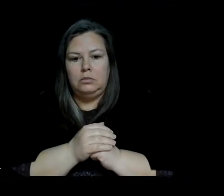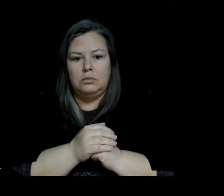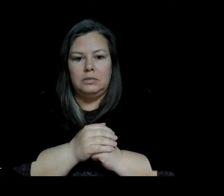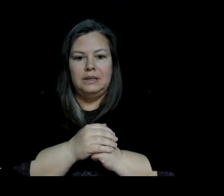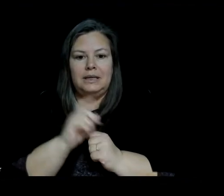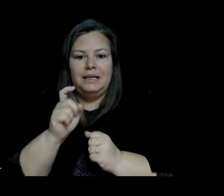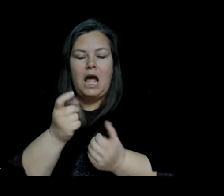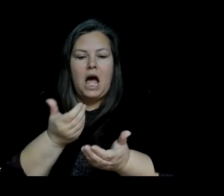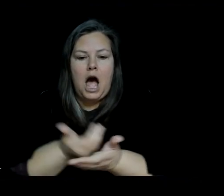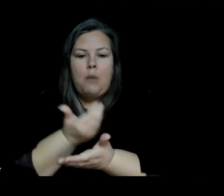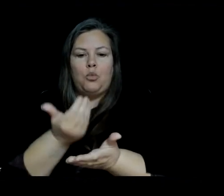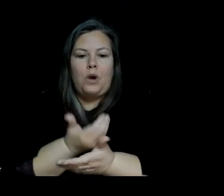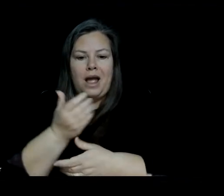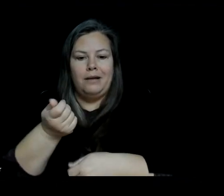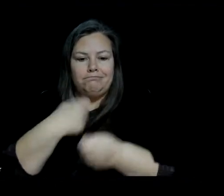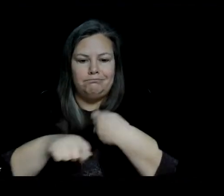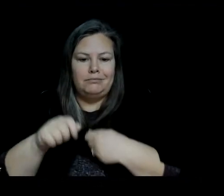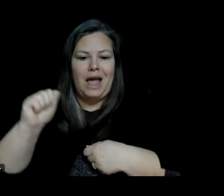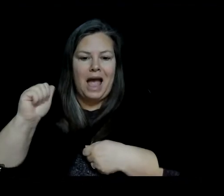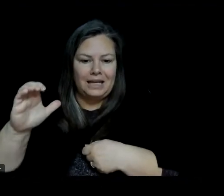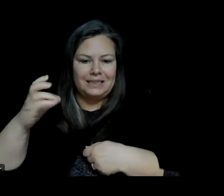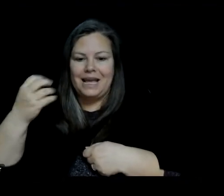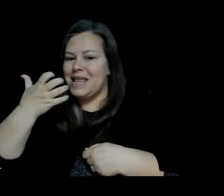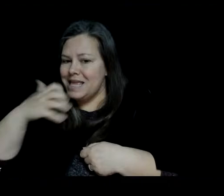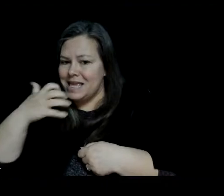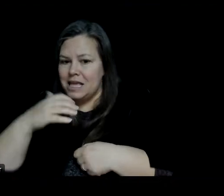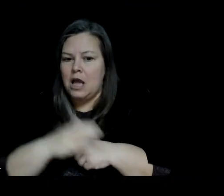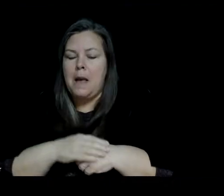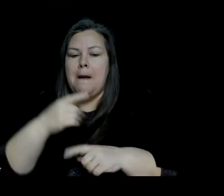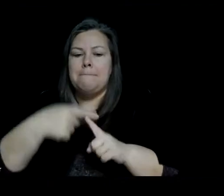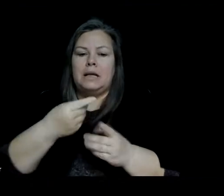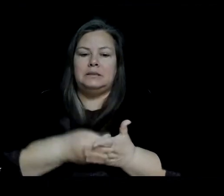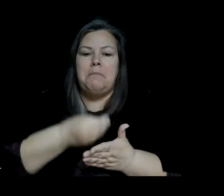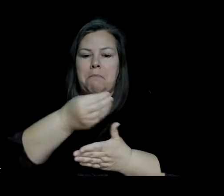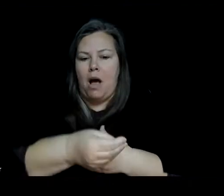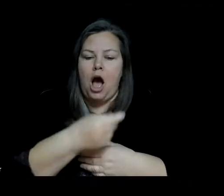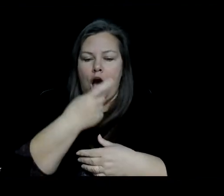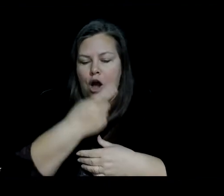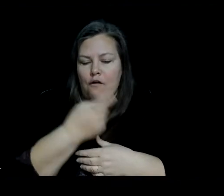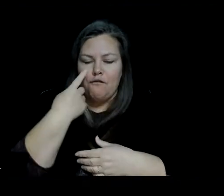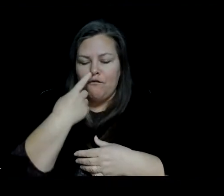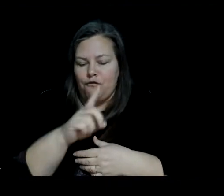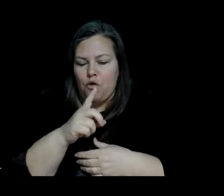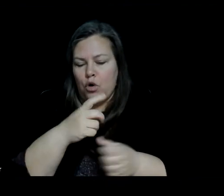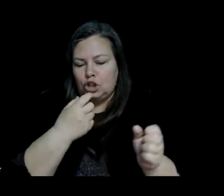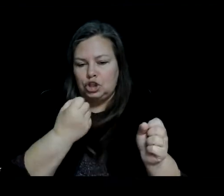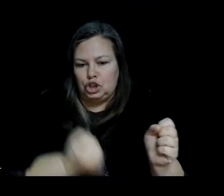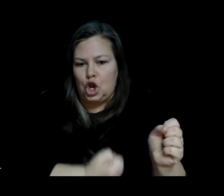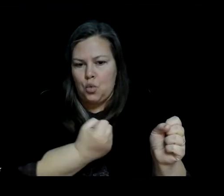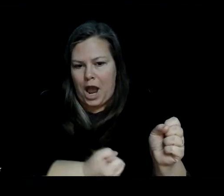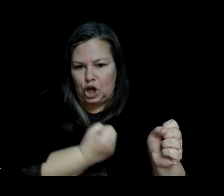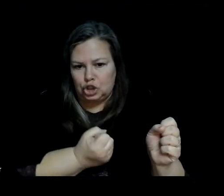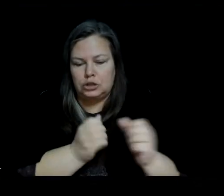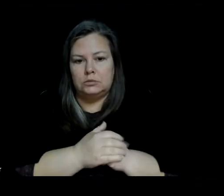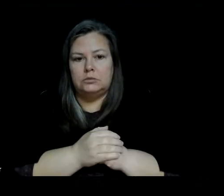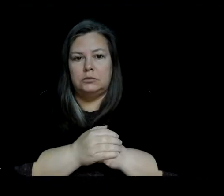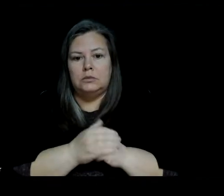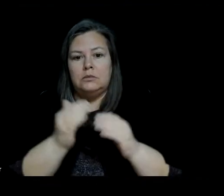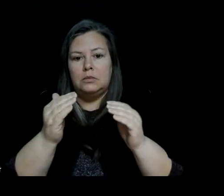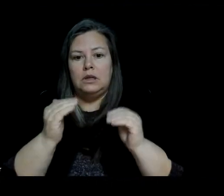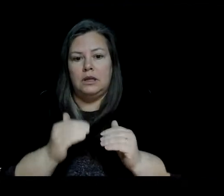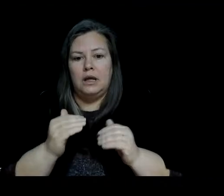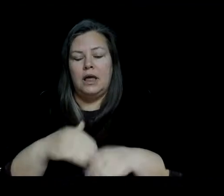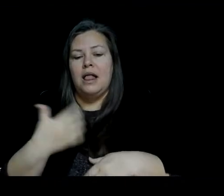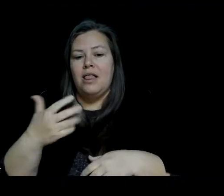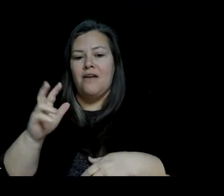upgrading the air conditioning and heating units, and purchasing generators. Item 2 concerns the Kansas